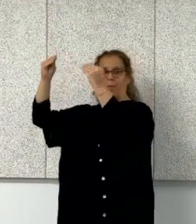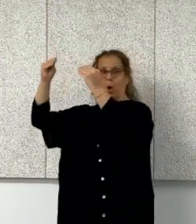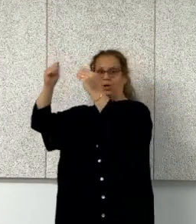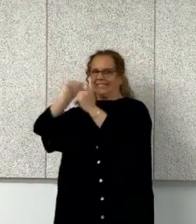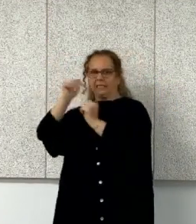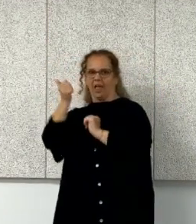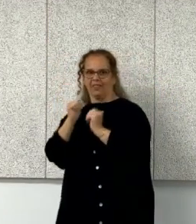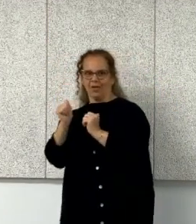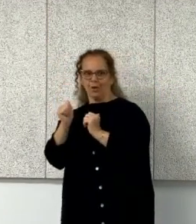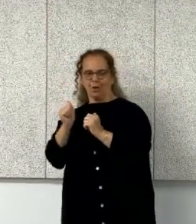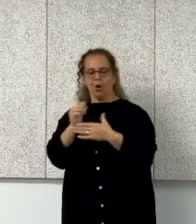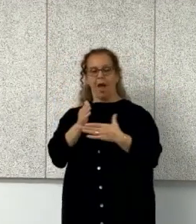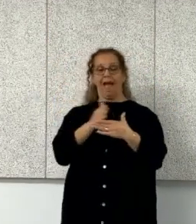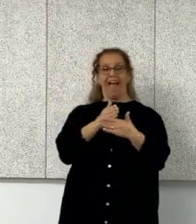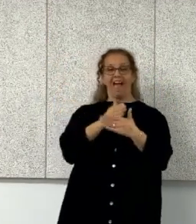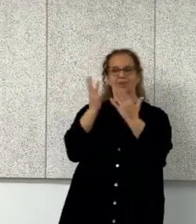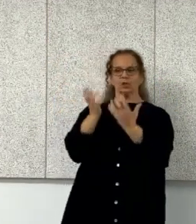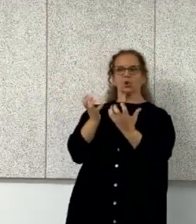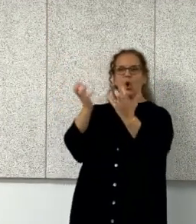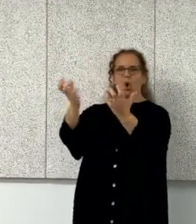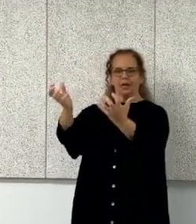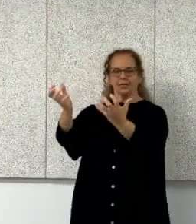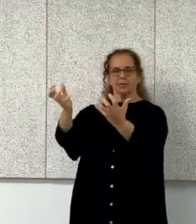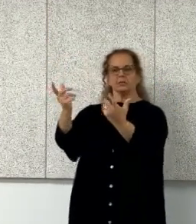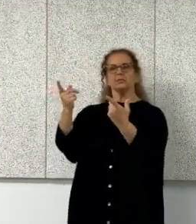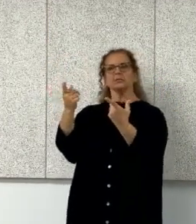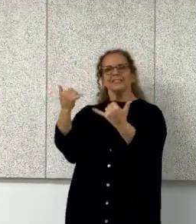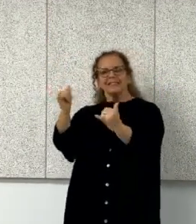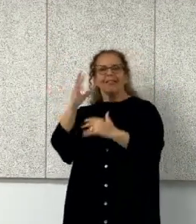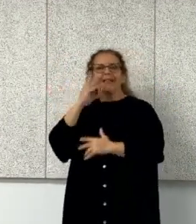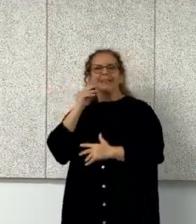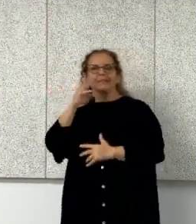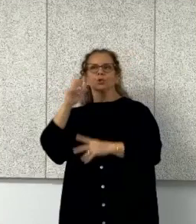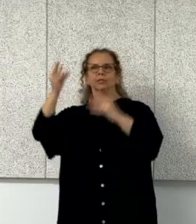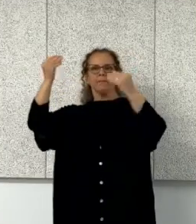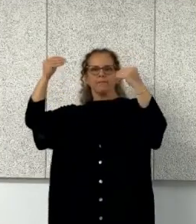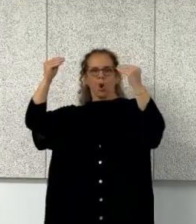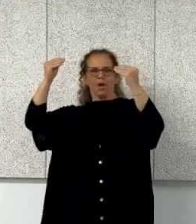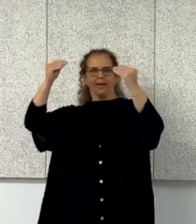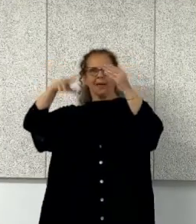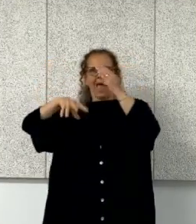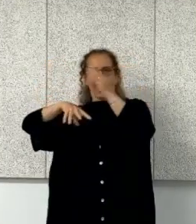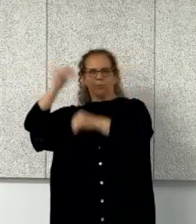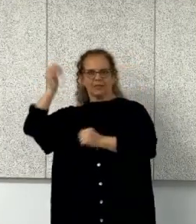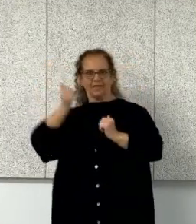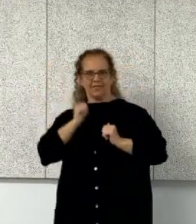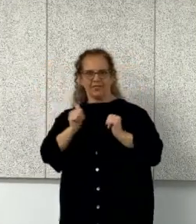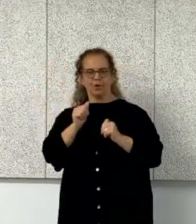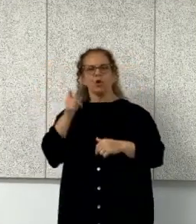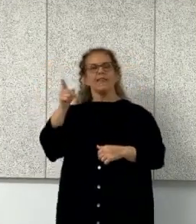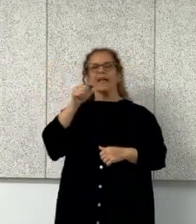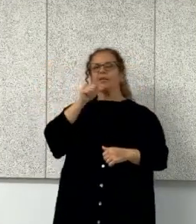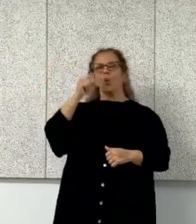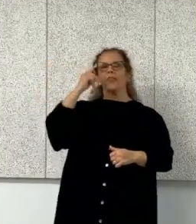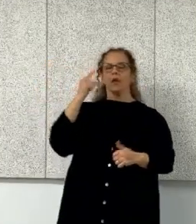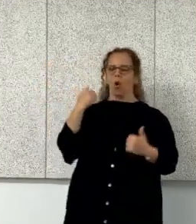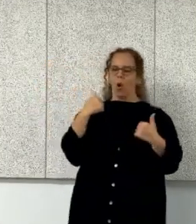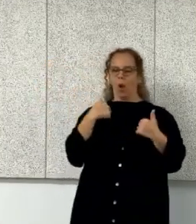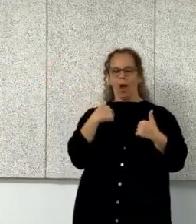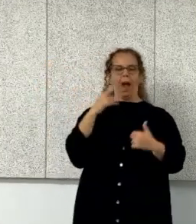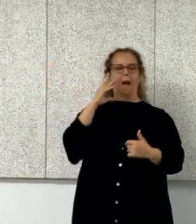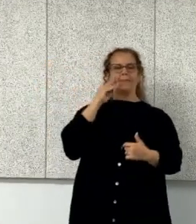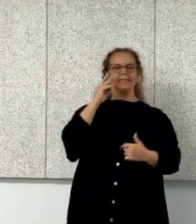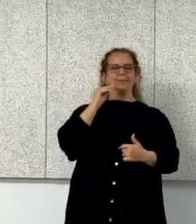average audience member is exposed to that. And they don't think of us, there's not like the breakdown of, well, I'm experiencing